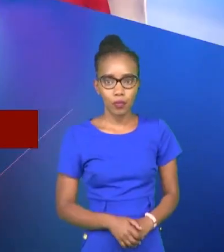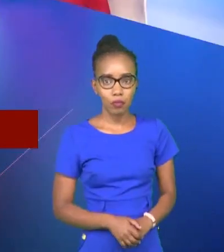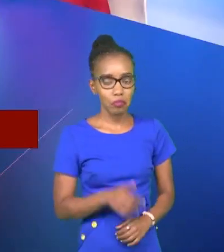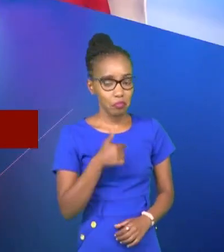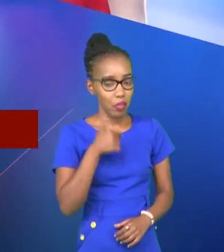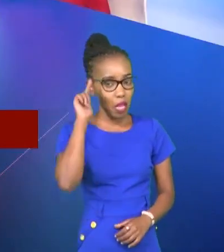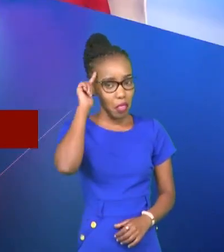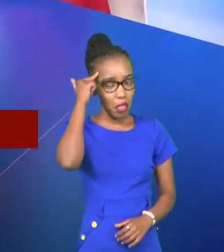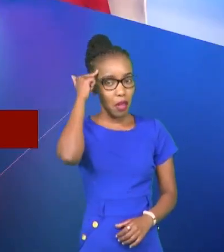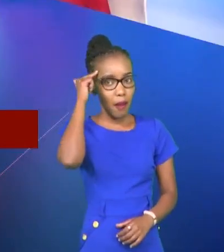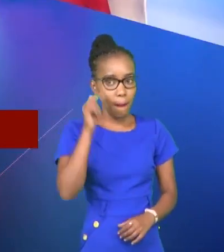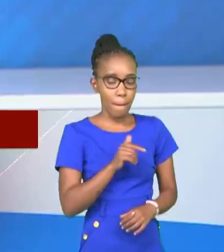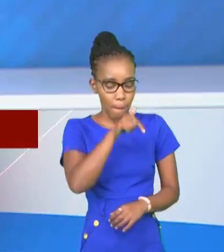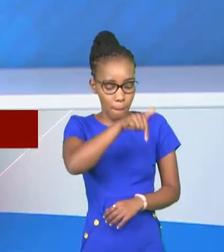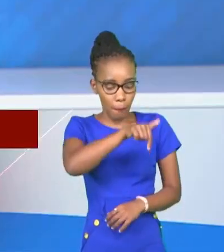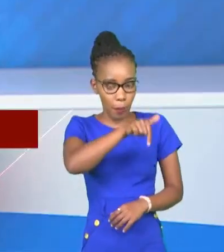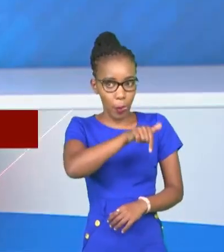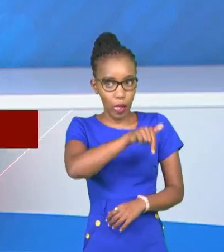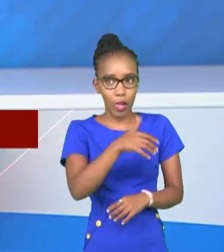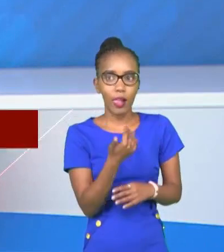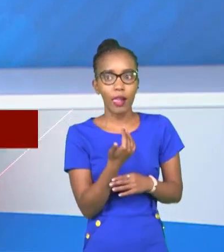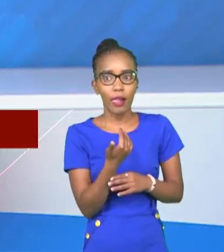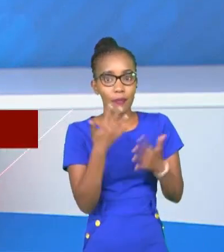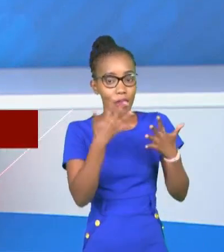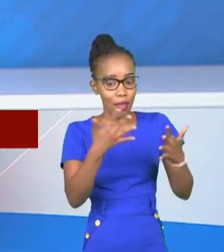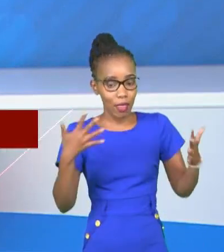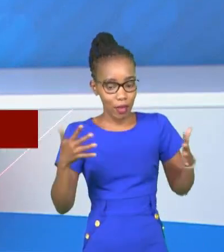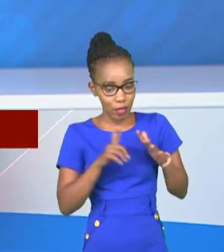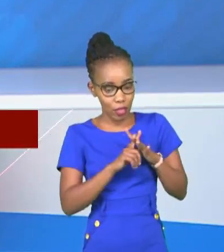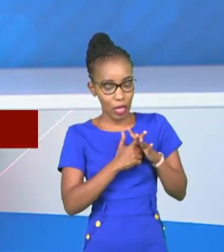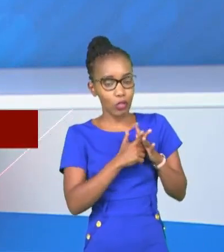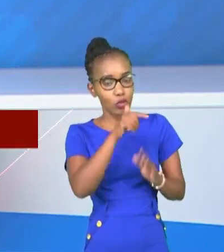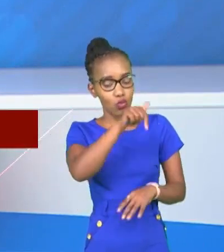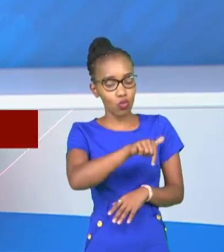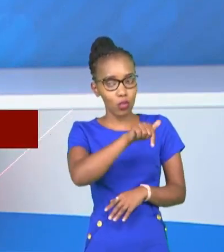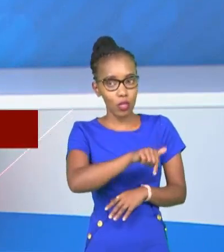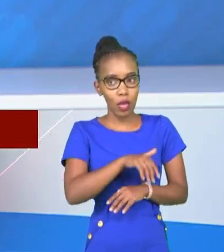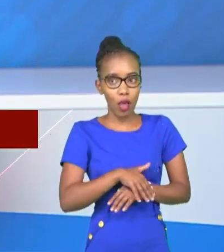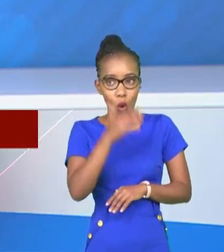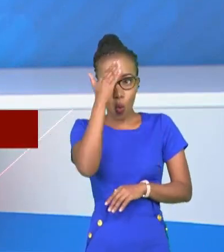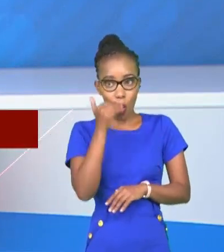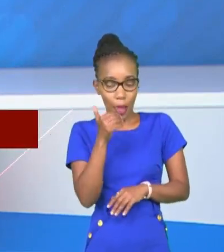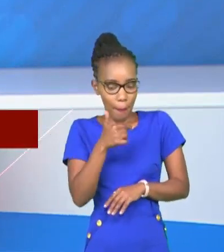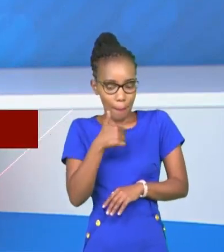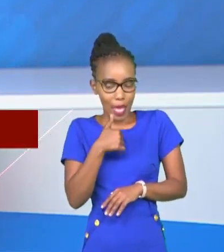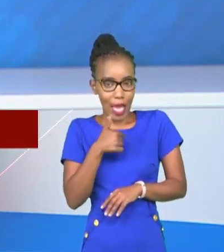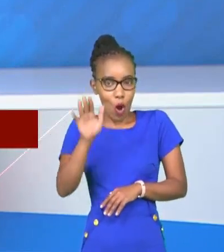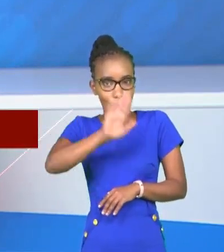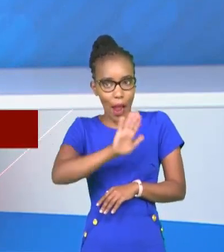think what we are seeing today is a beginning of things. And I want to say that being a Wiper